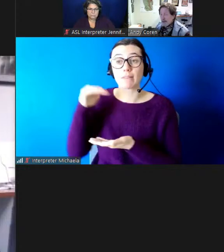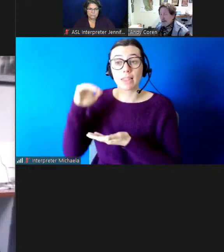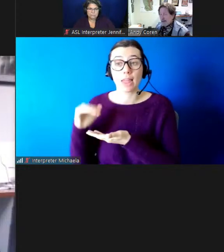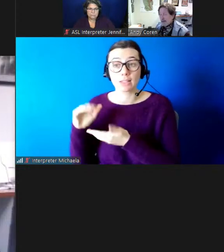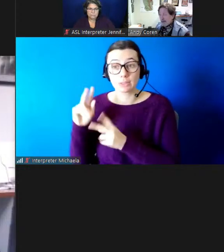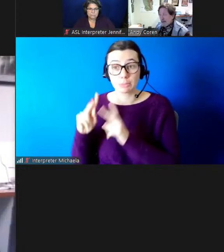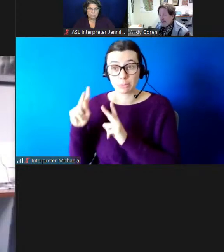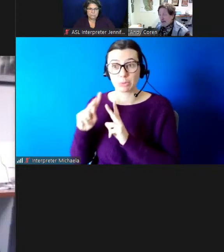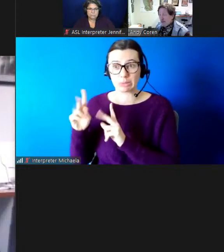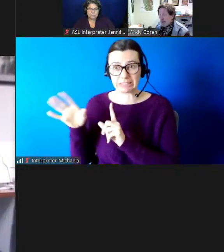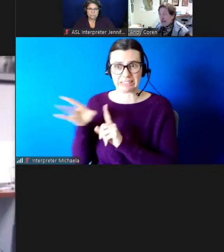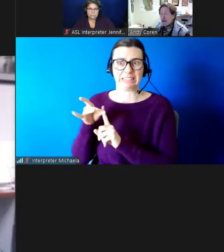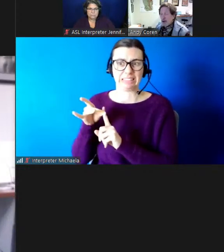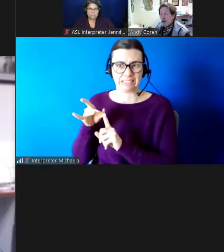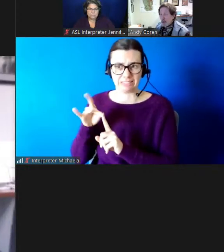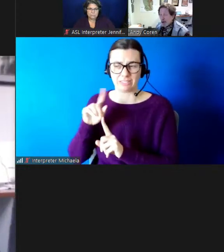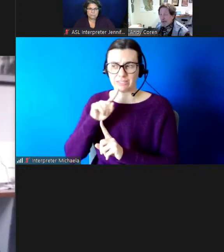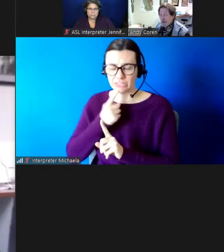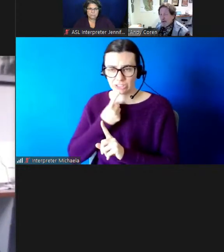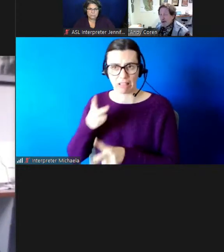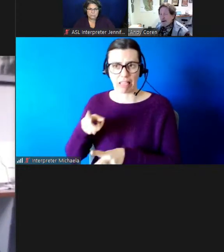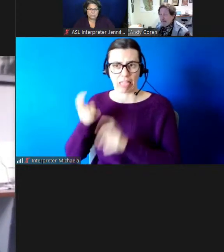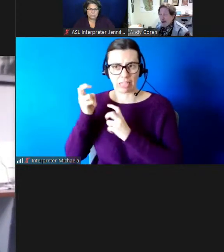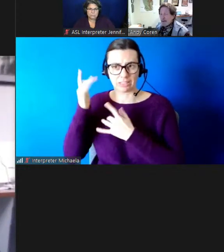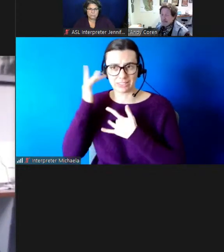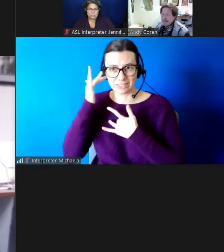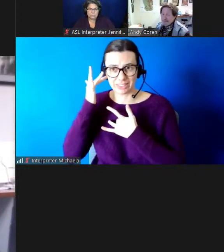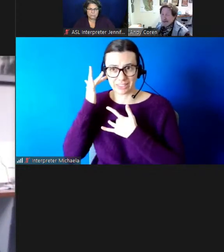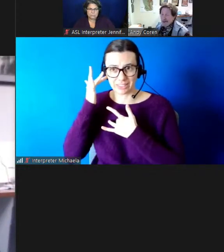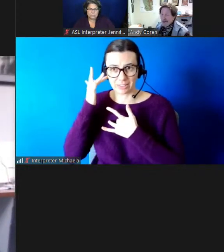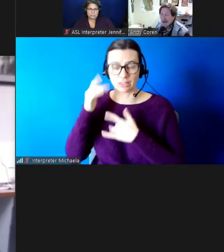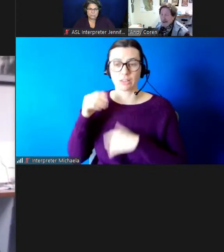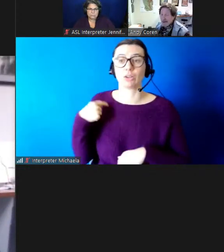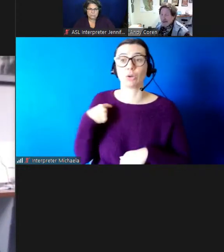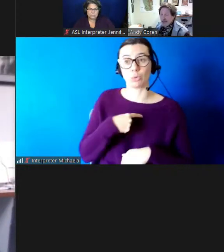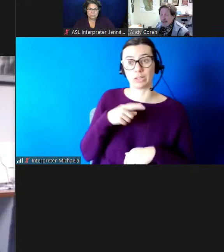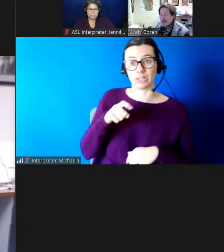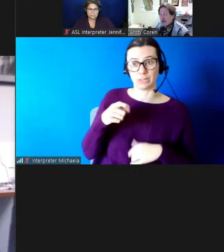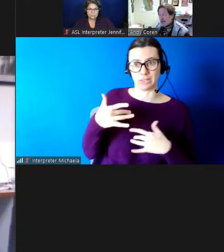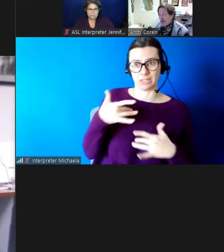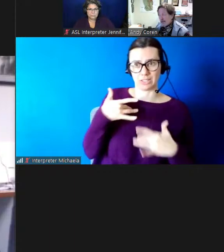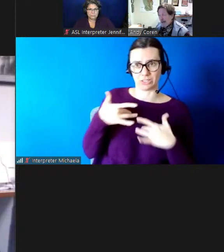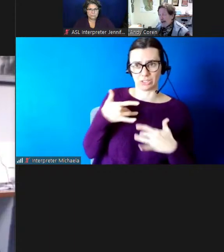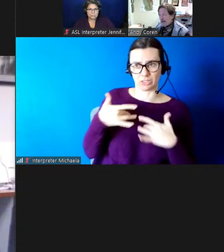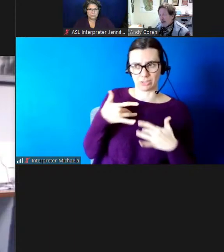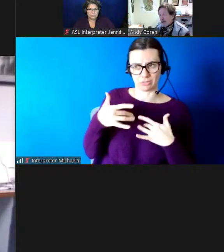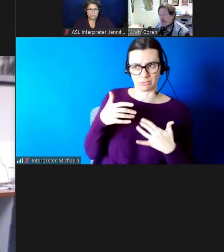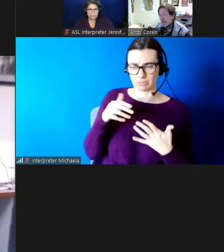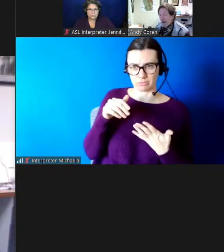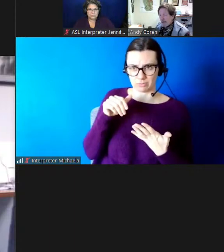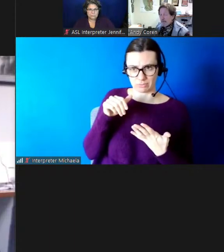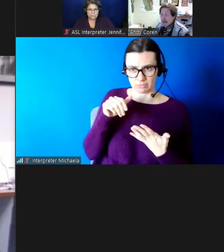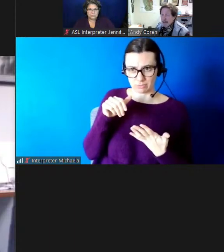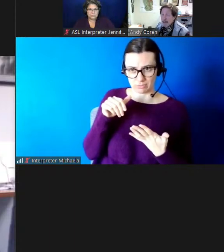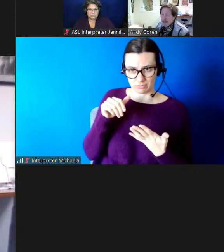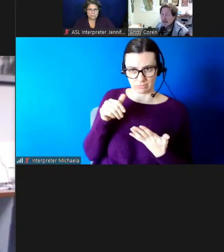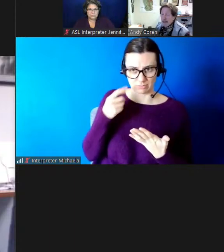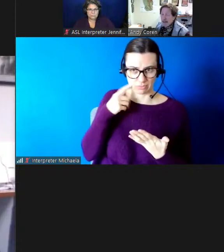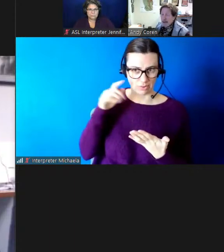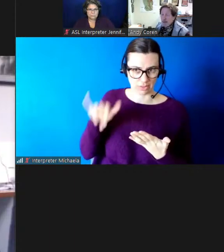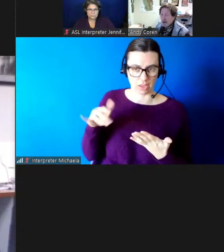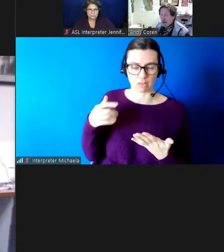sick, we need to all worry that we're not among them. And so that's what we're doing now, trying to prepare for